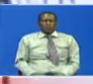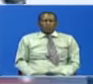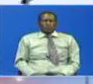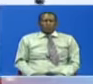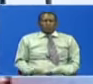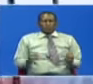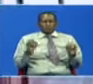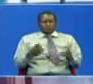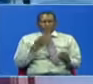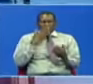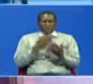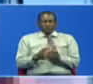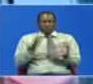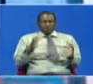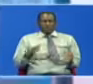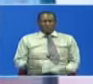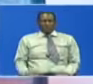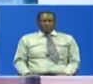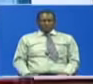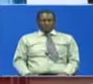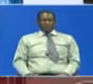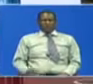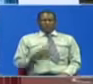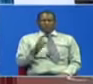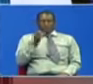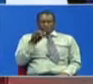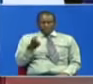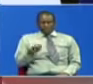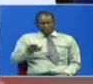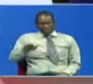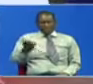Okay, thank you. I think there's only one more thing left for us,